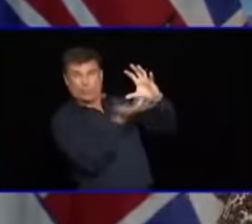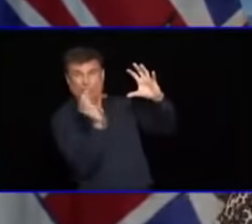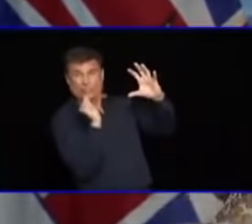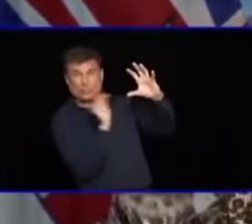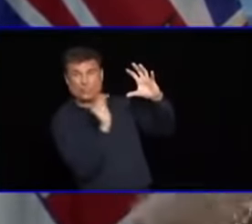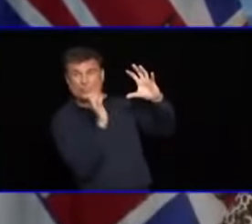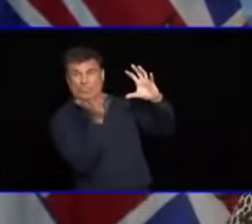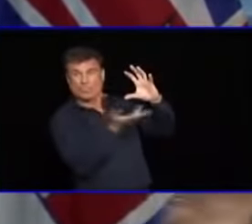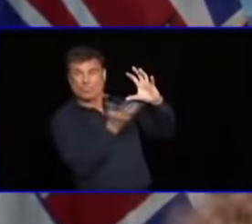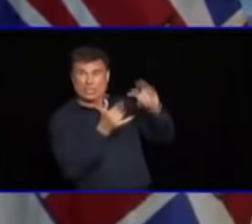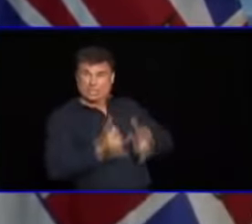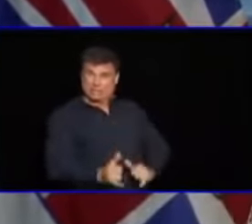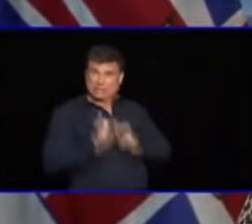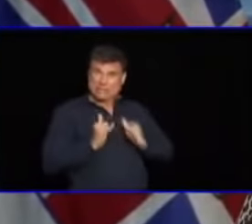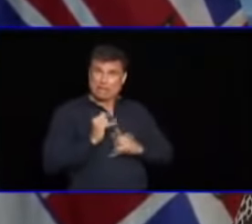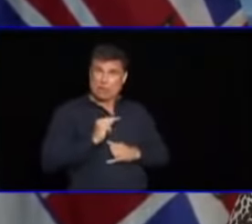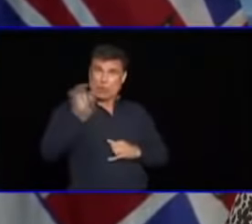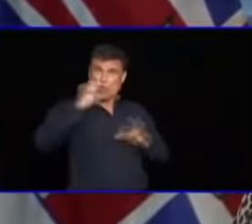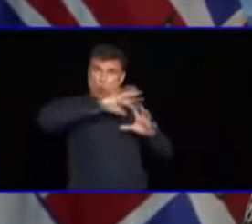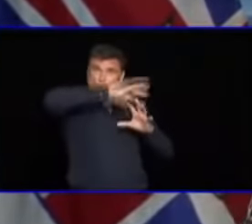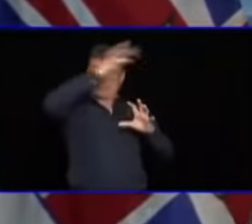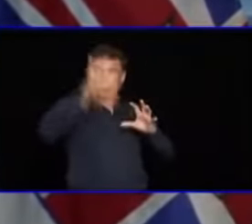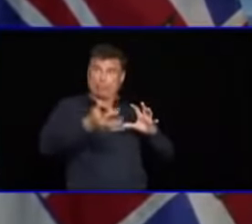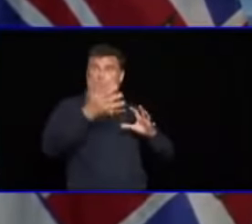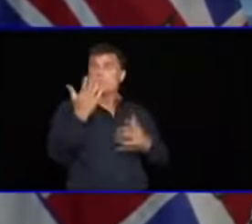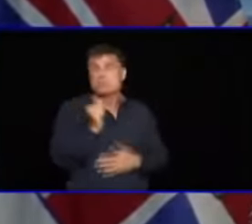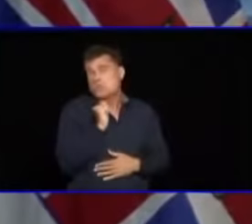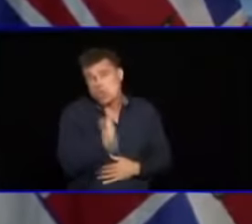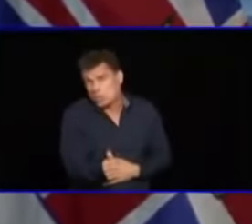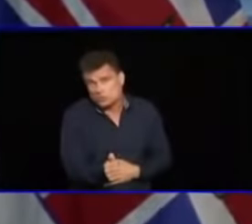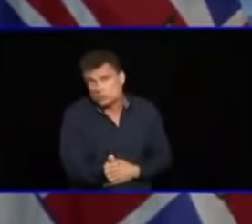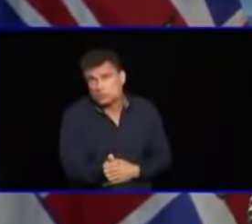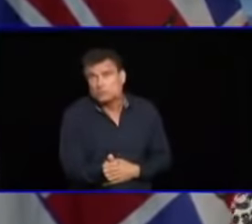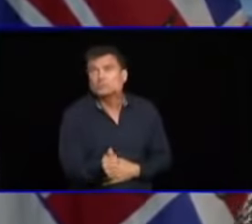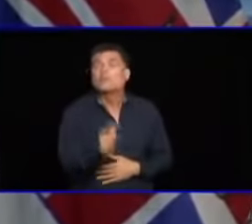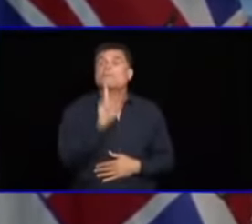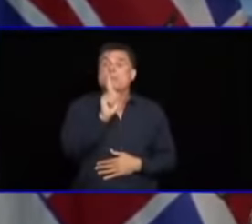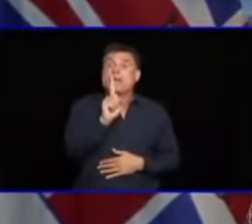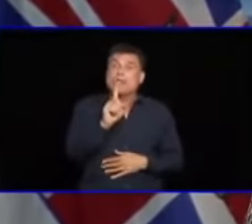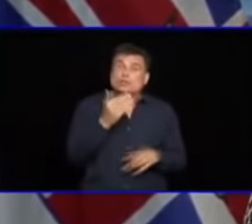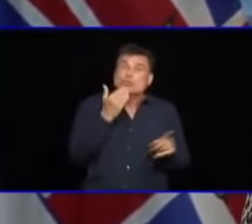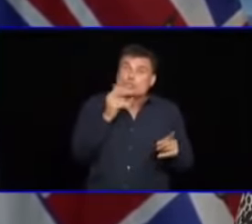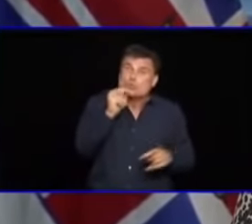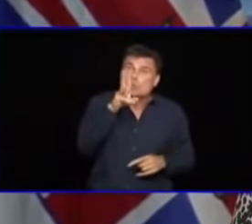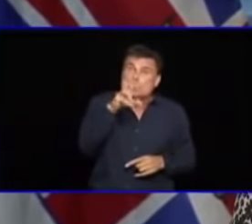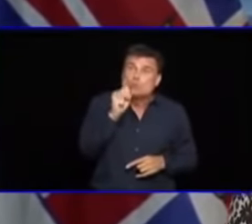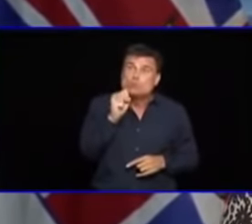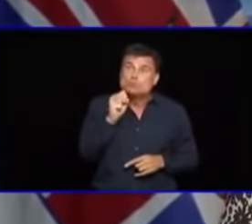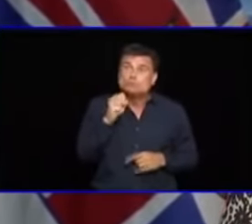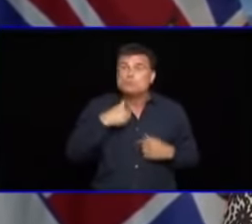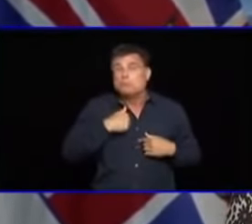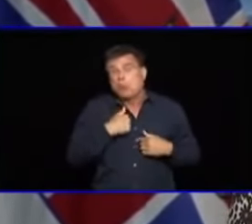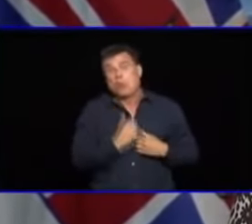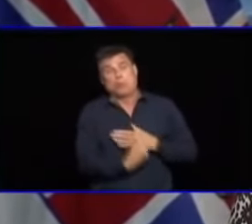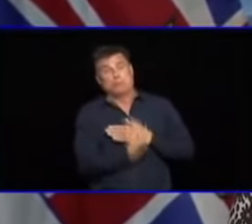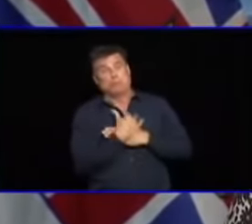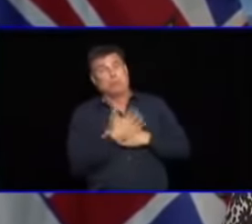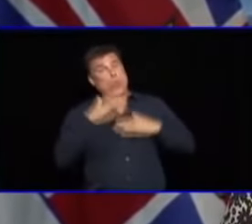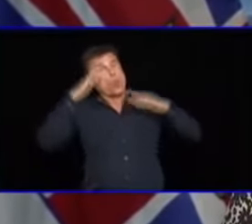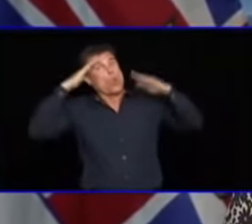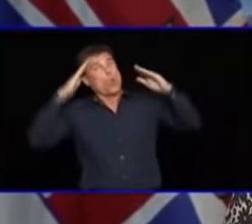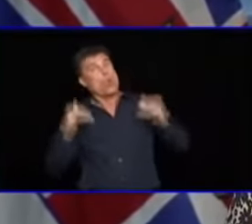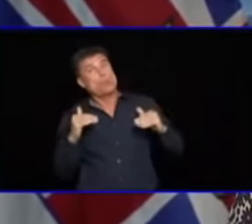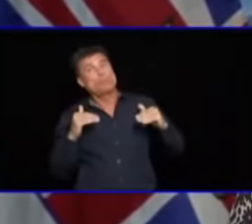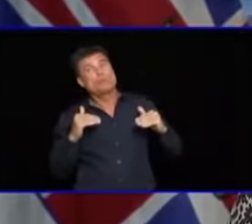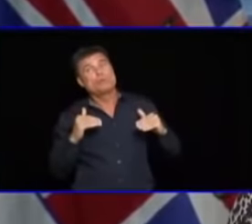and we've seen that sometimes it goes both ways. It is a slight glimmer of hope, we can say, that it seems that the measures